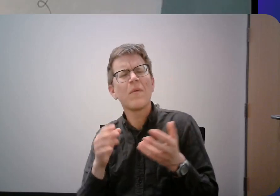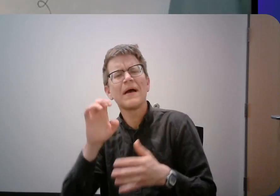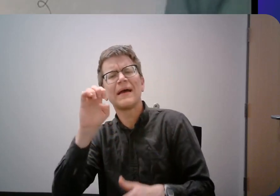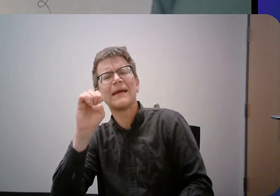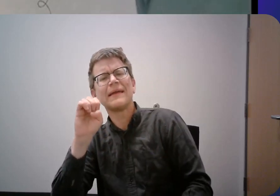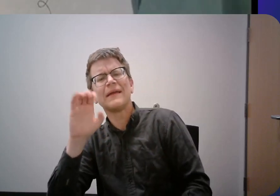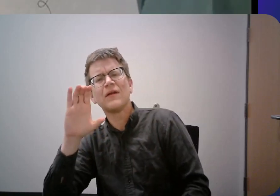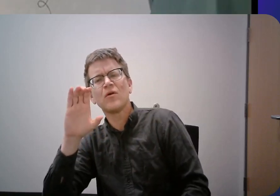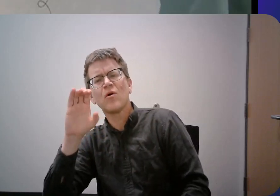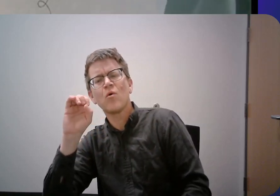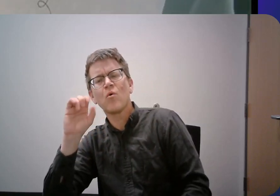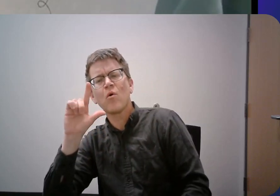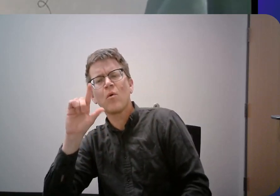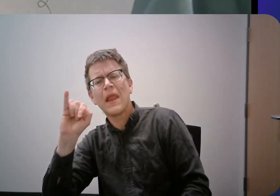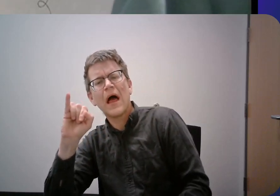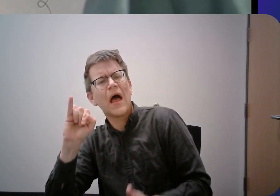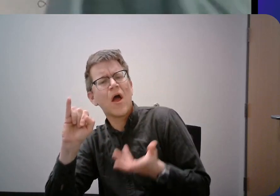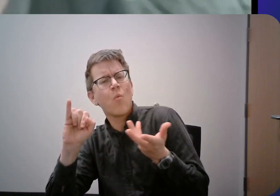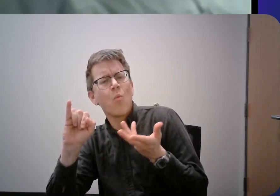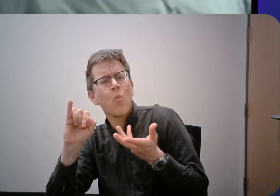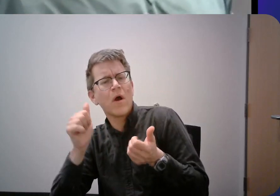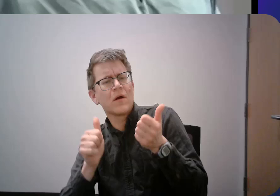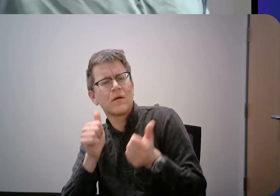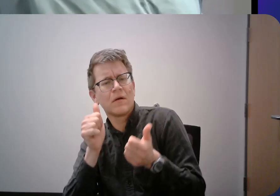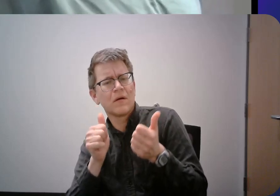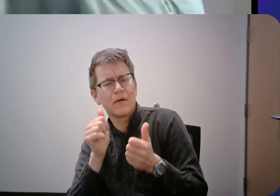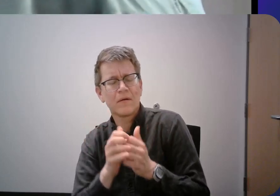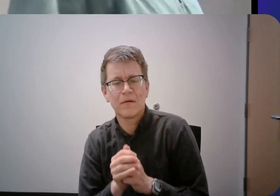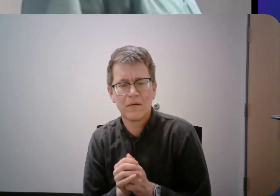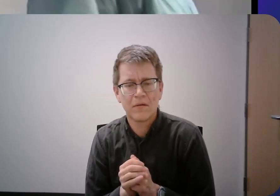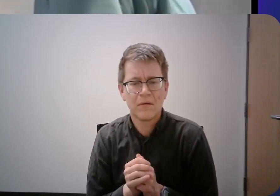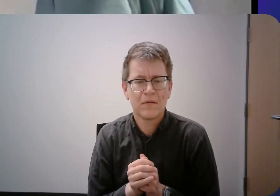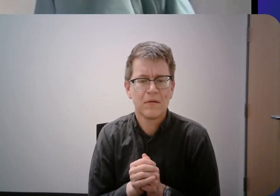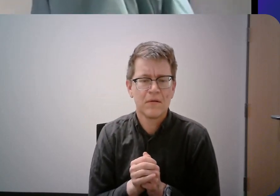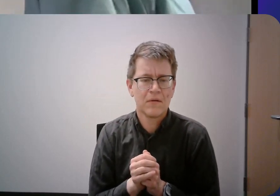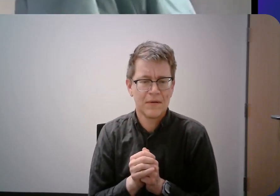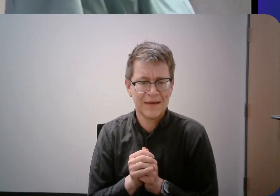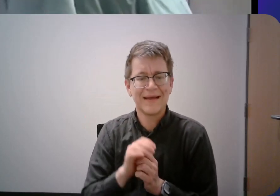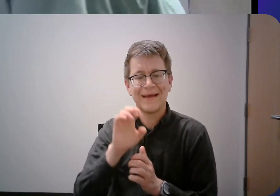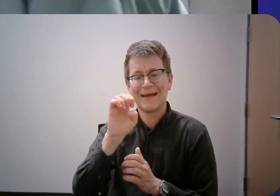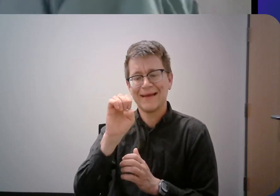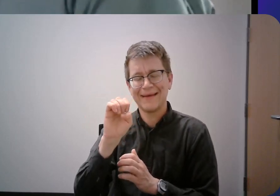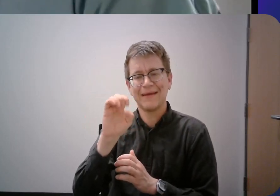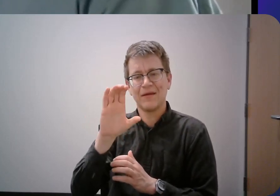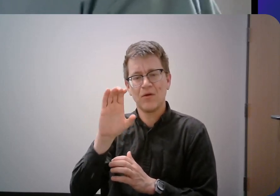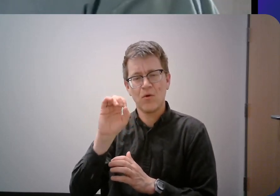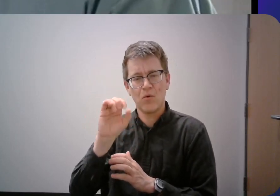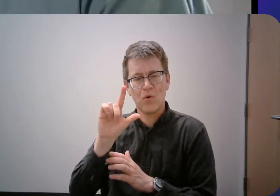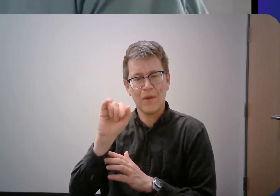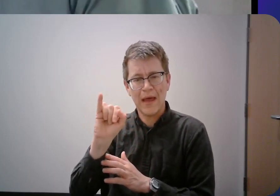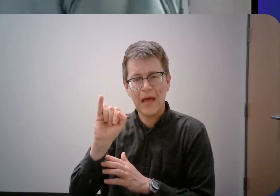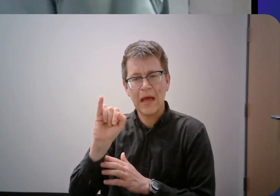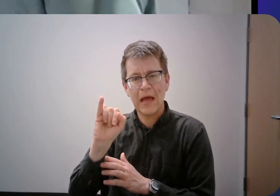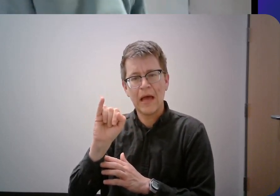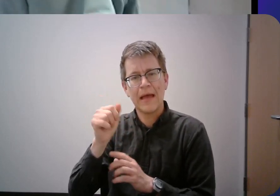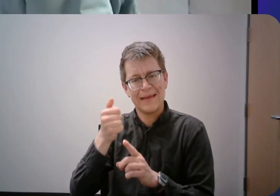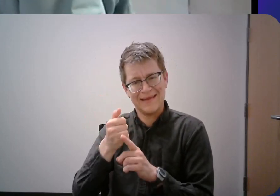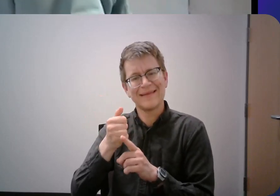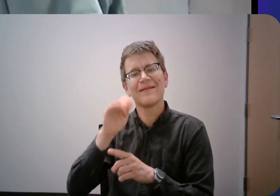of bacilli is something that causes tuberculosis. Okay? Even though the name doesn't suggest it. And of course, spirals